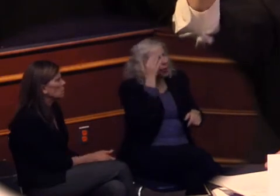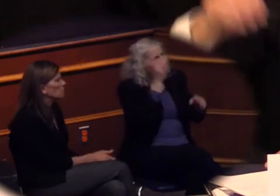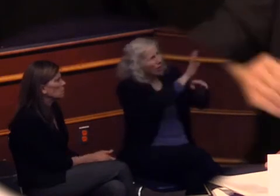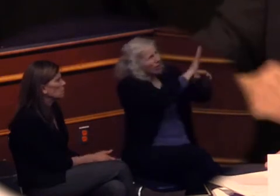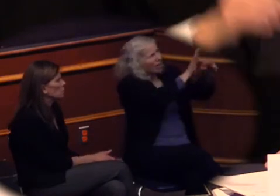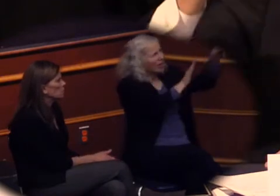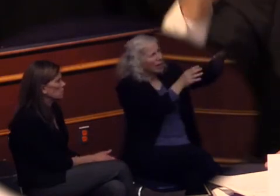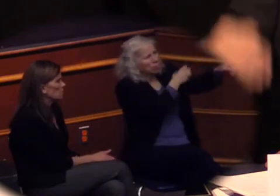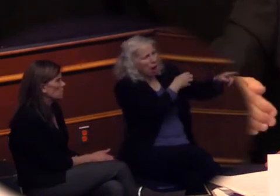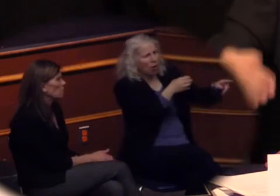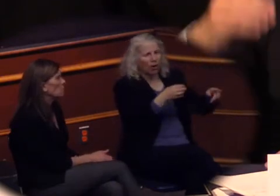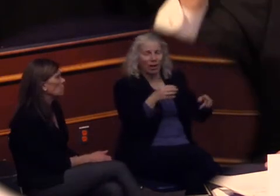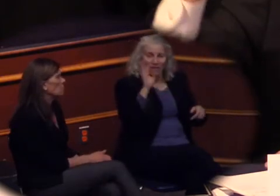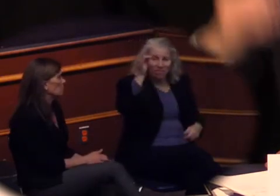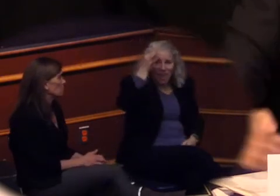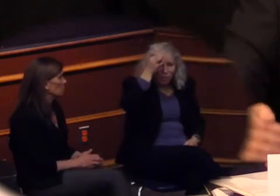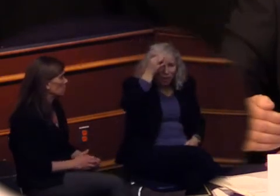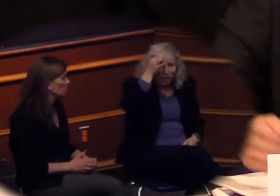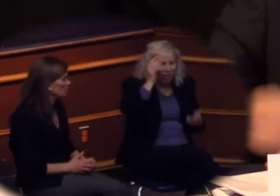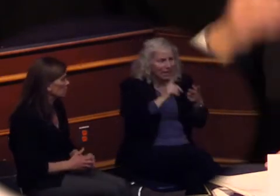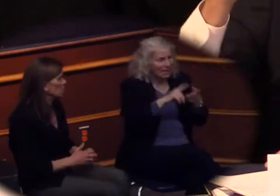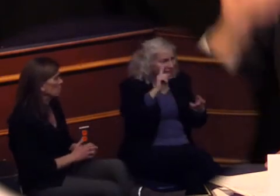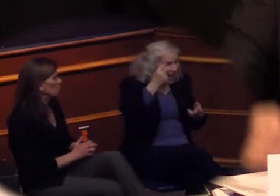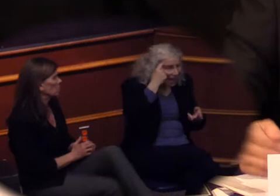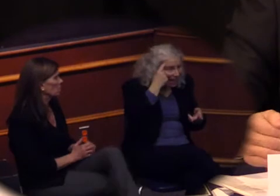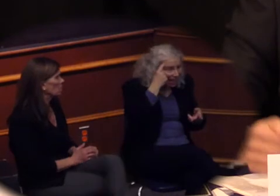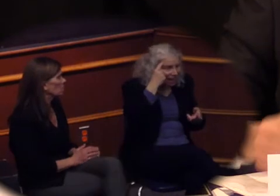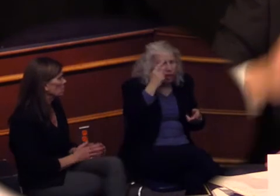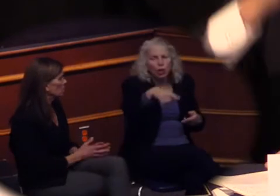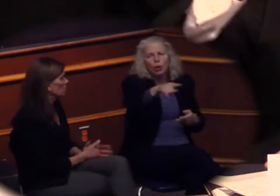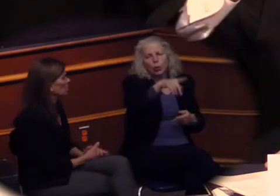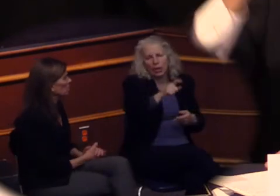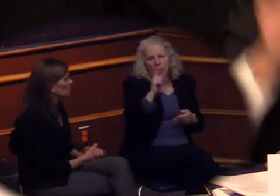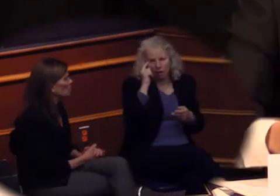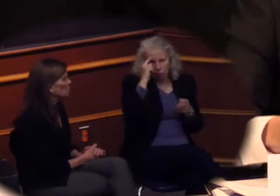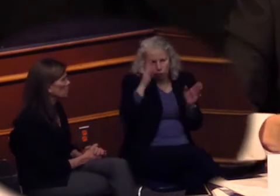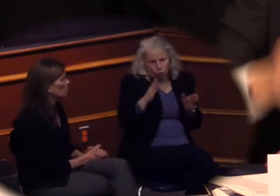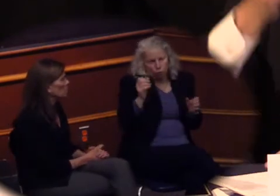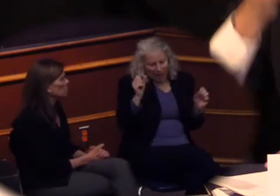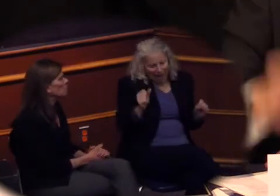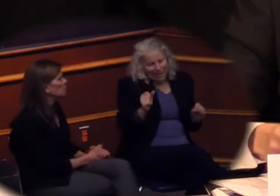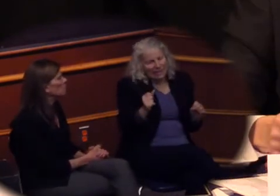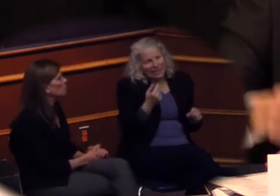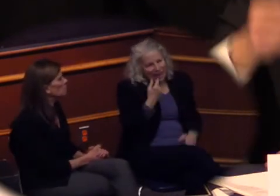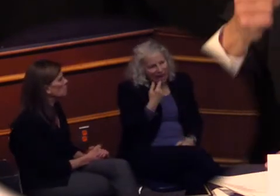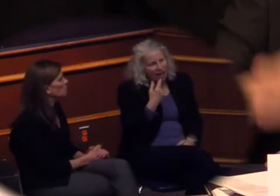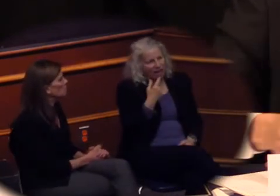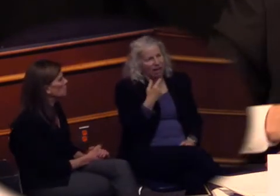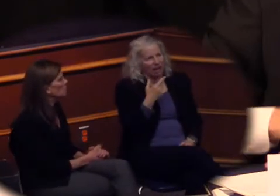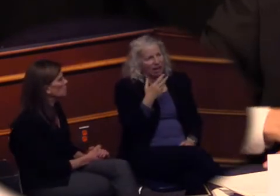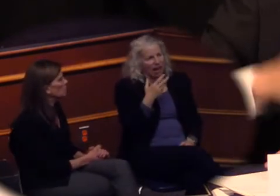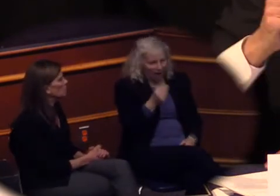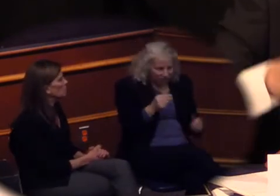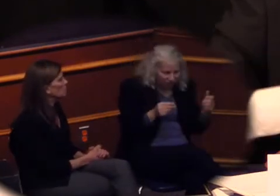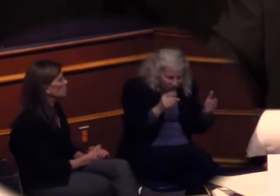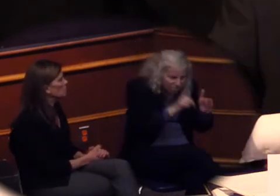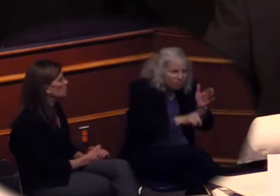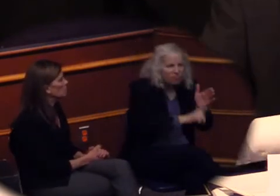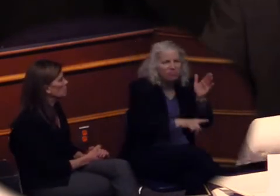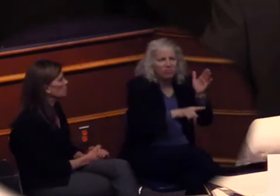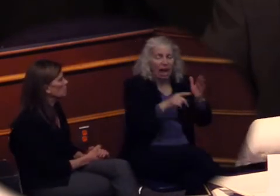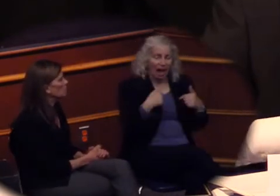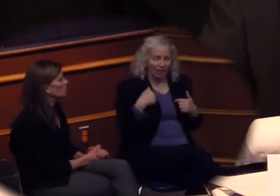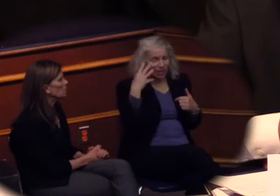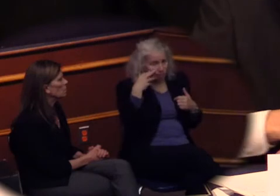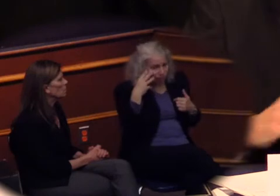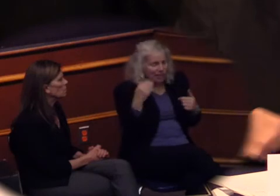federal level and excessive power in the state level. And you need a governor who is willing to say it and fight it, and I have the experience and the ability